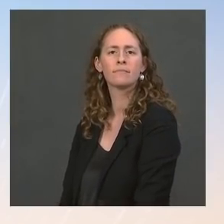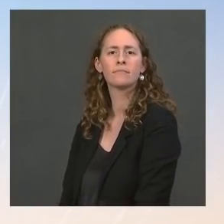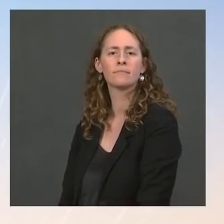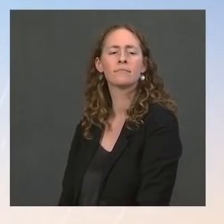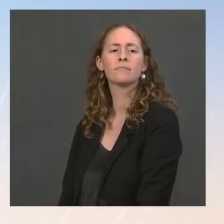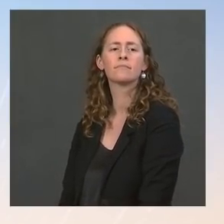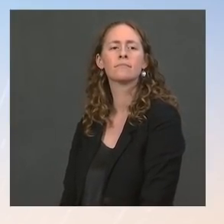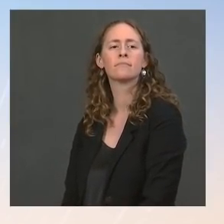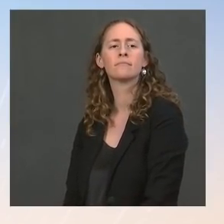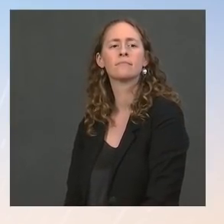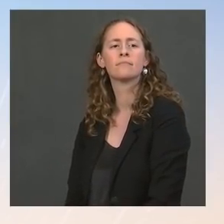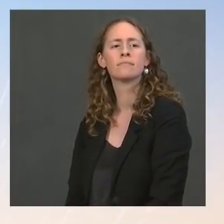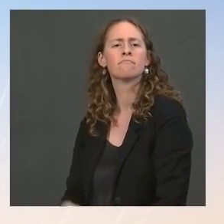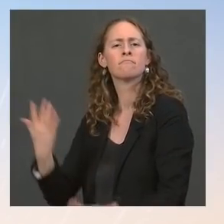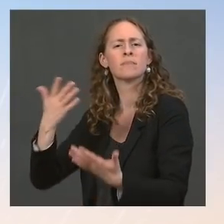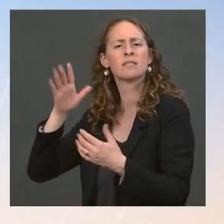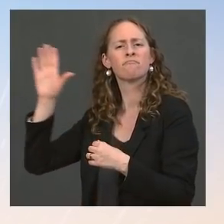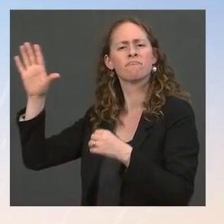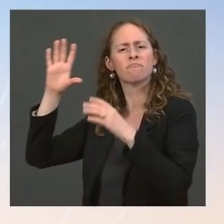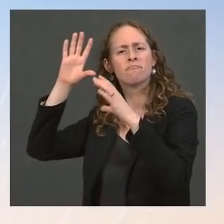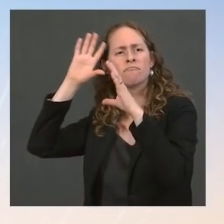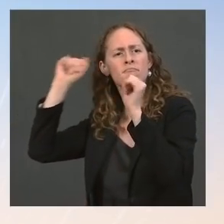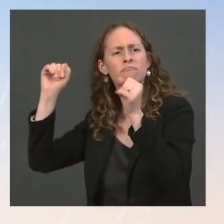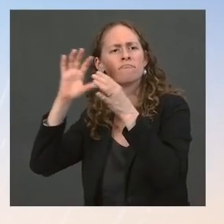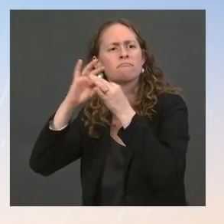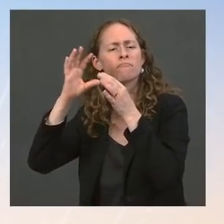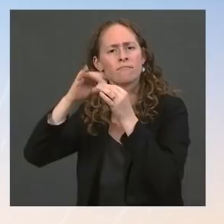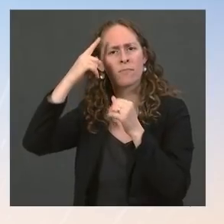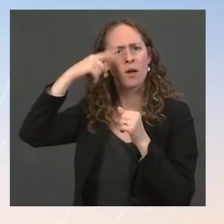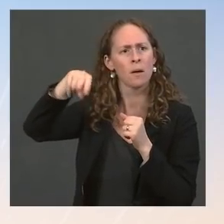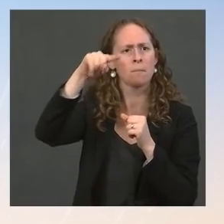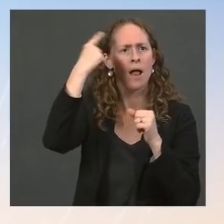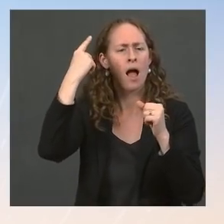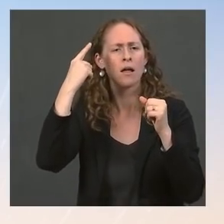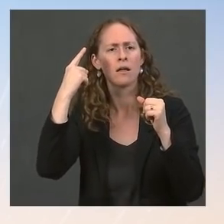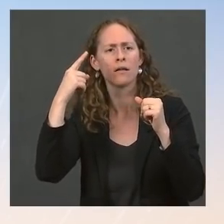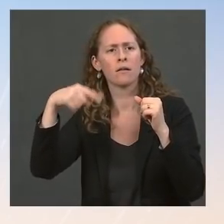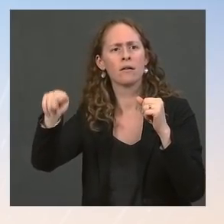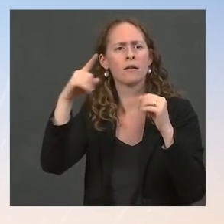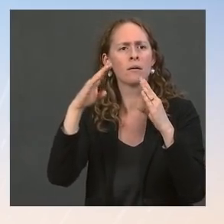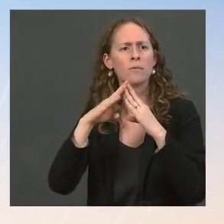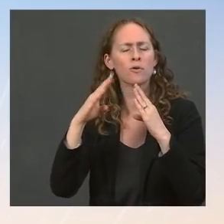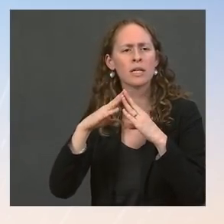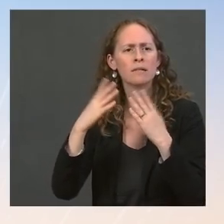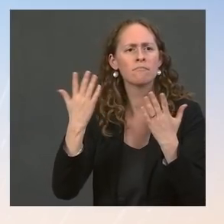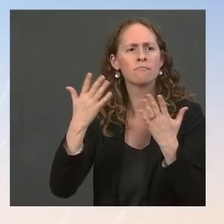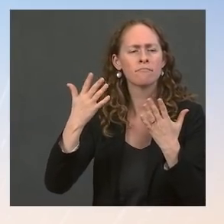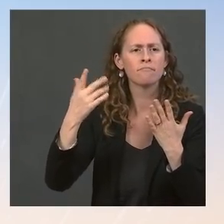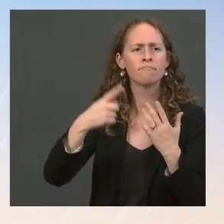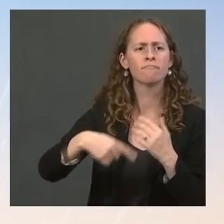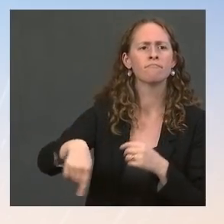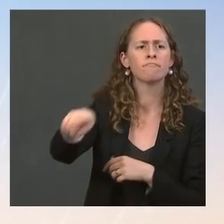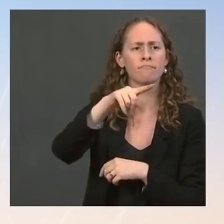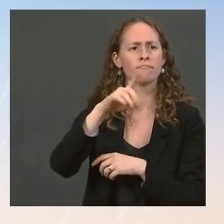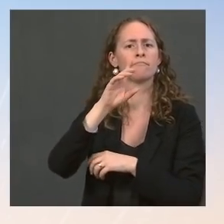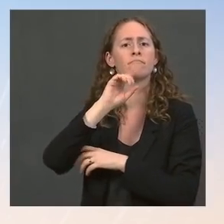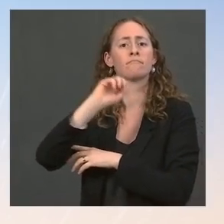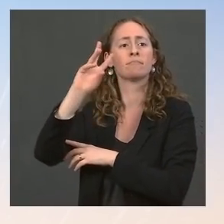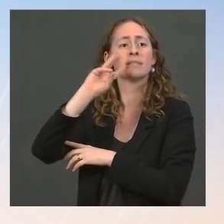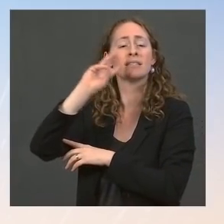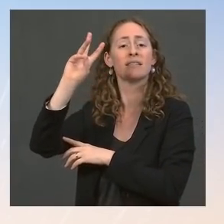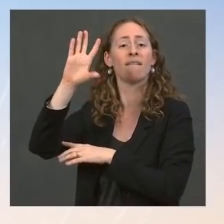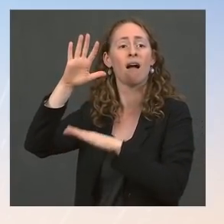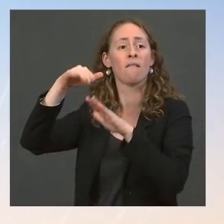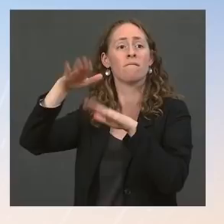the black community, where one-third of over those 65 and older depend on Social Security for more than 90% of